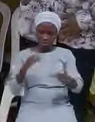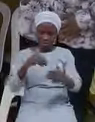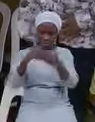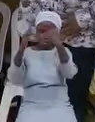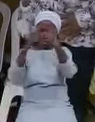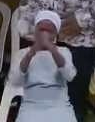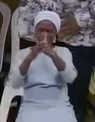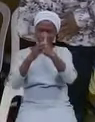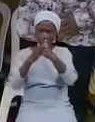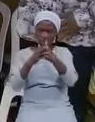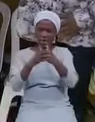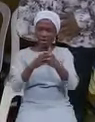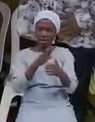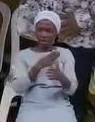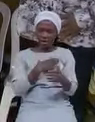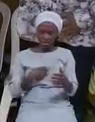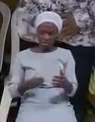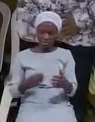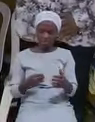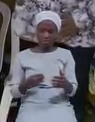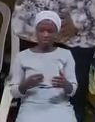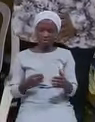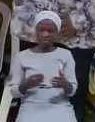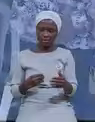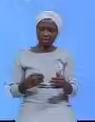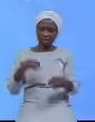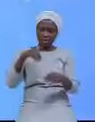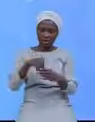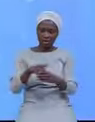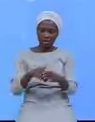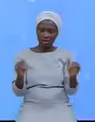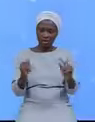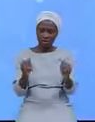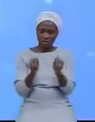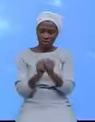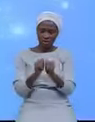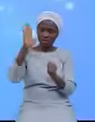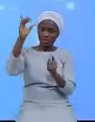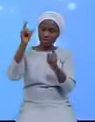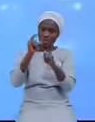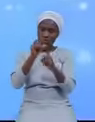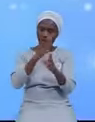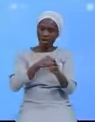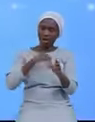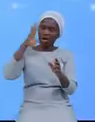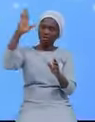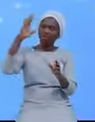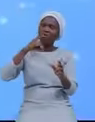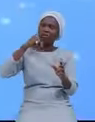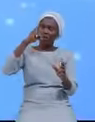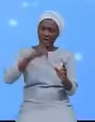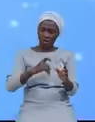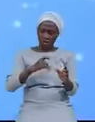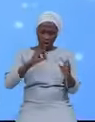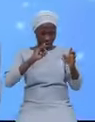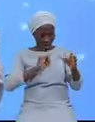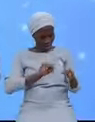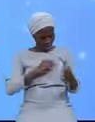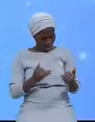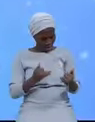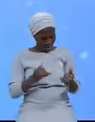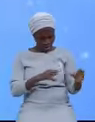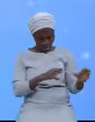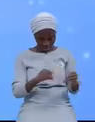Lord, in line with your word, in line with your commandment, I now set your people